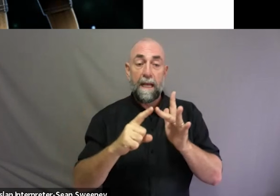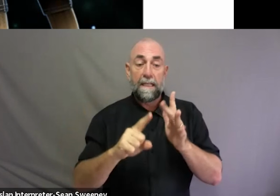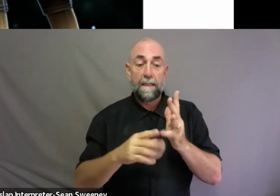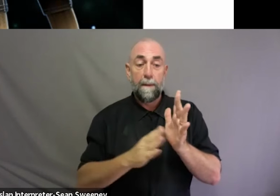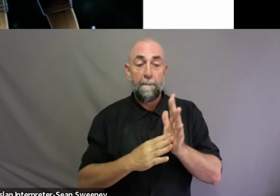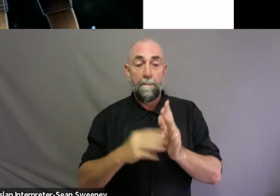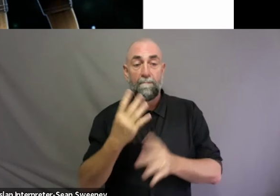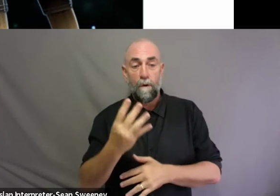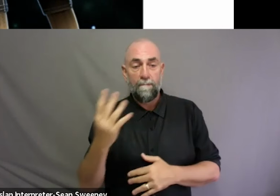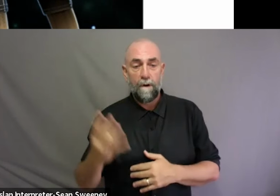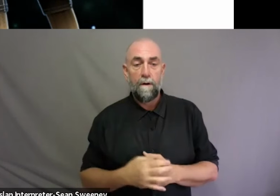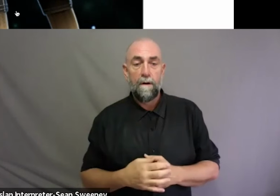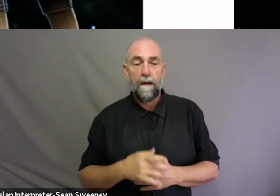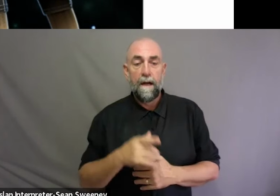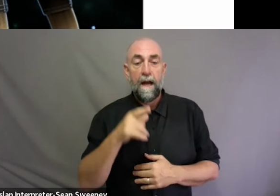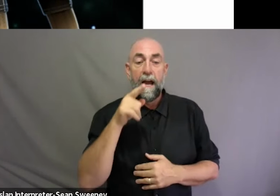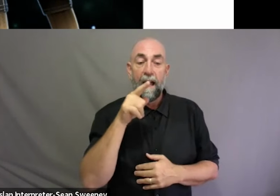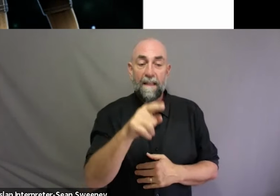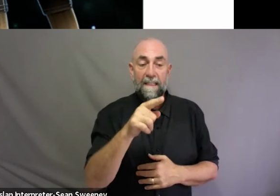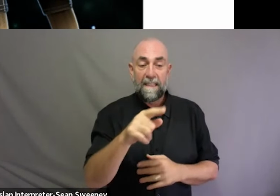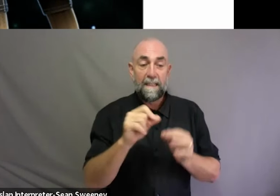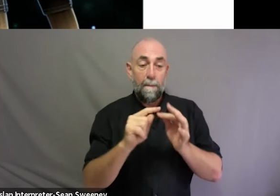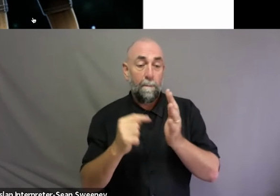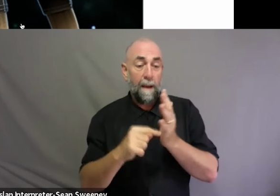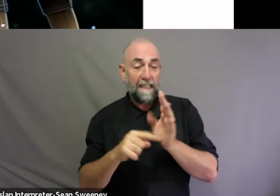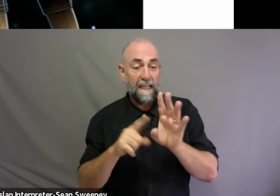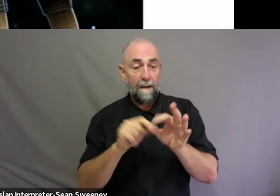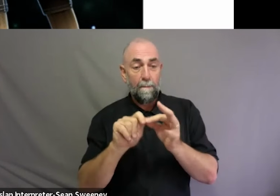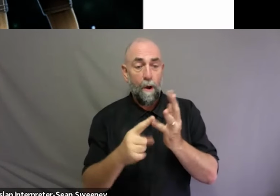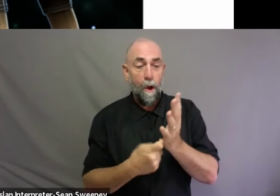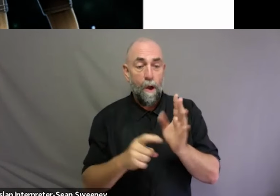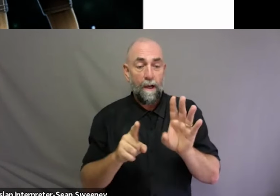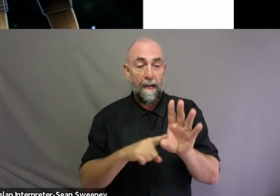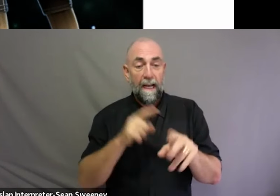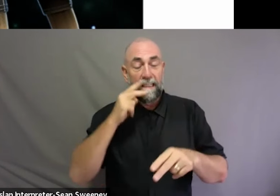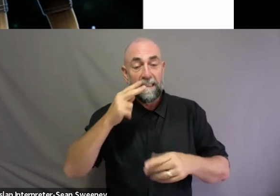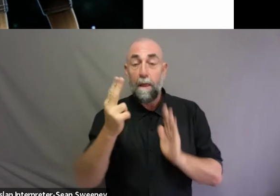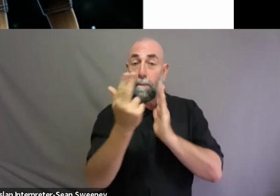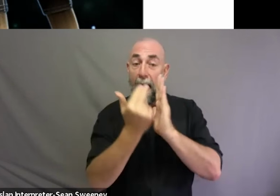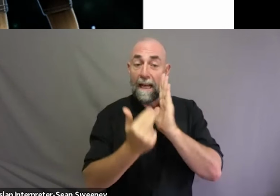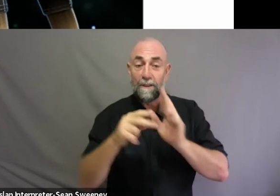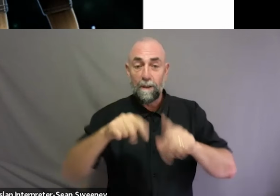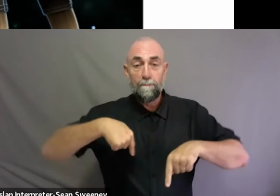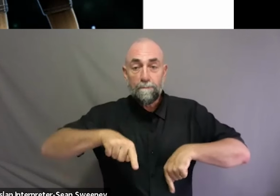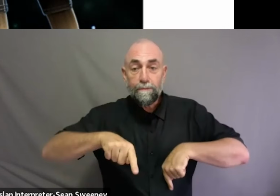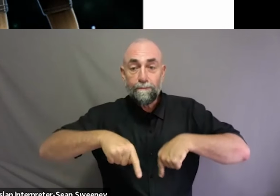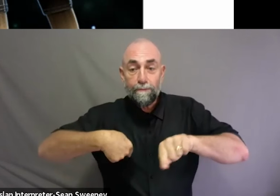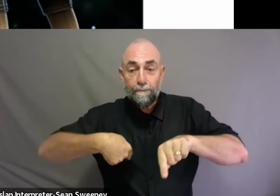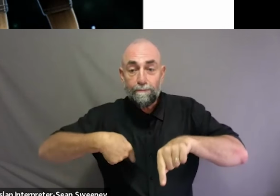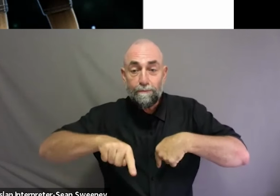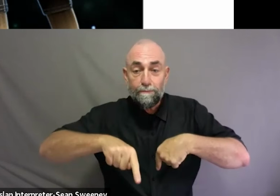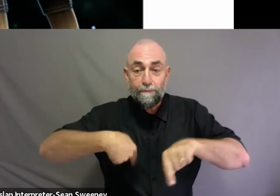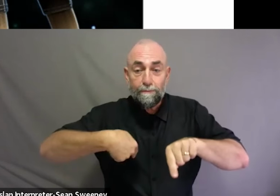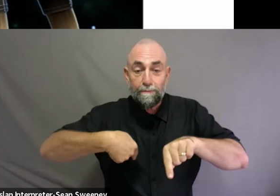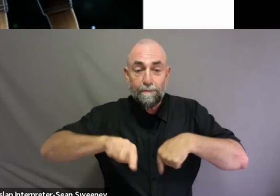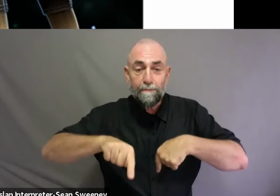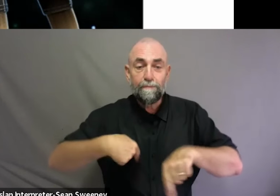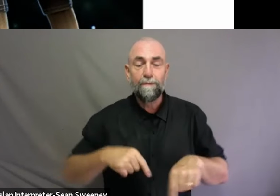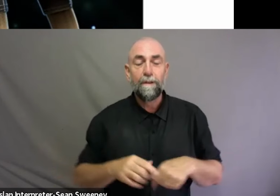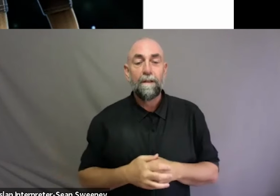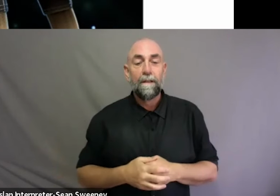44. This is Michaela Rolls's Betty Berger. As you can see, the paintbrush legs here. Michaela, throughout the creative